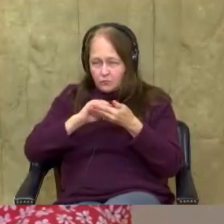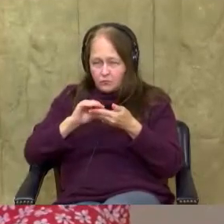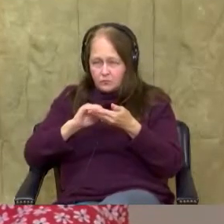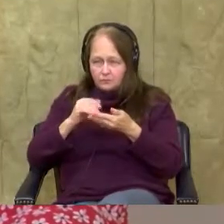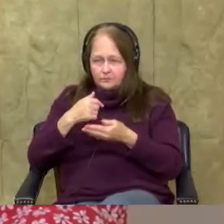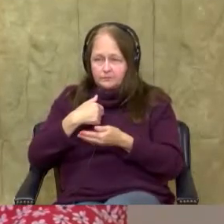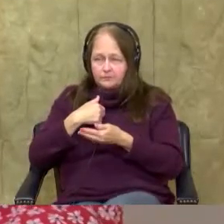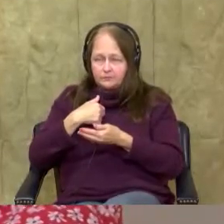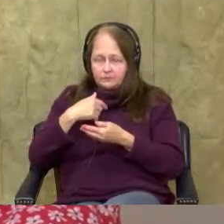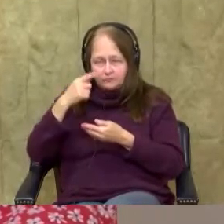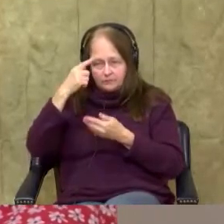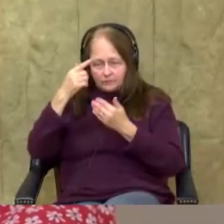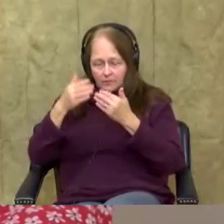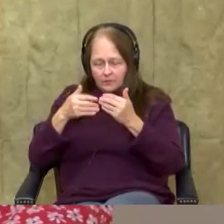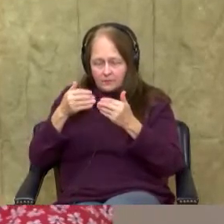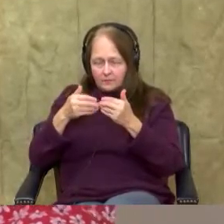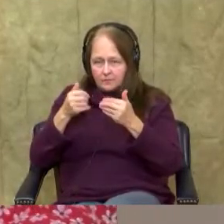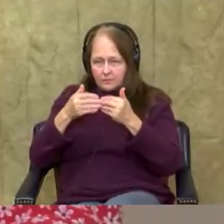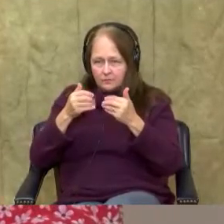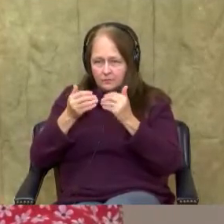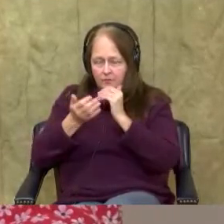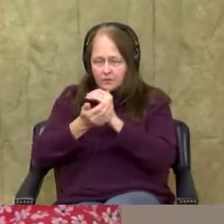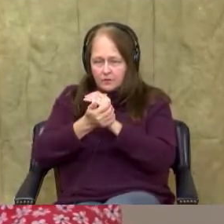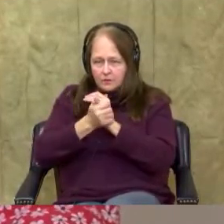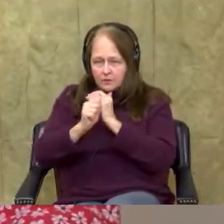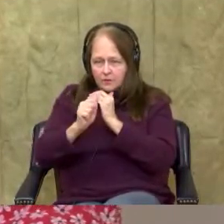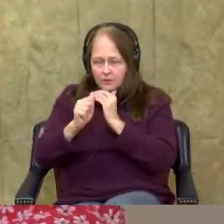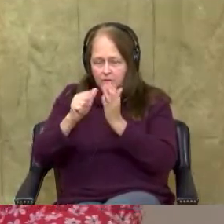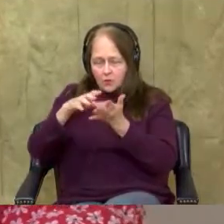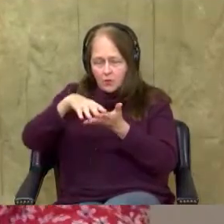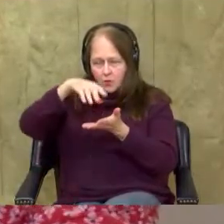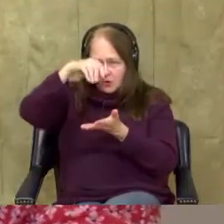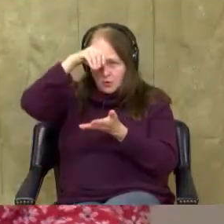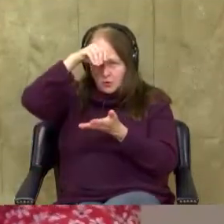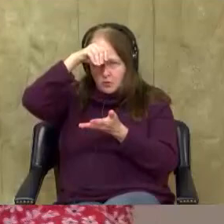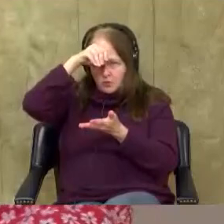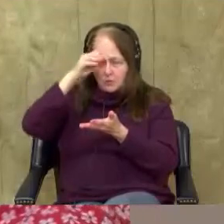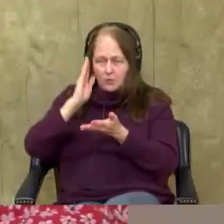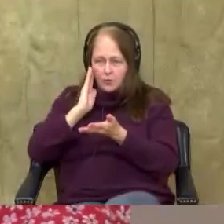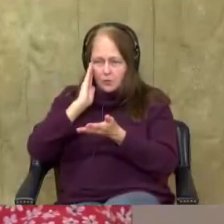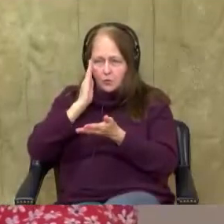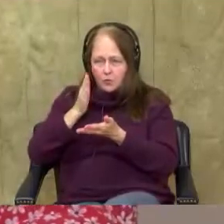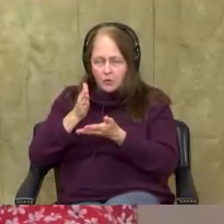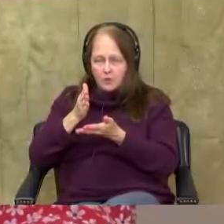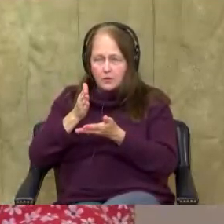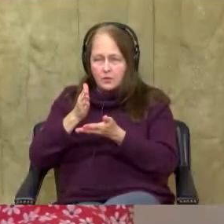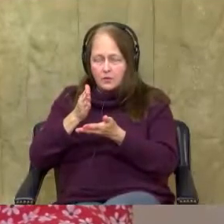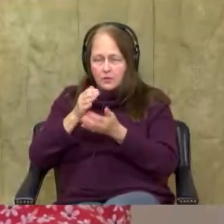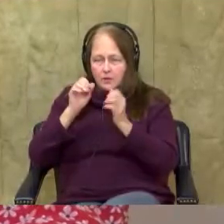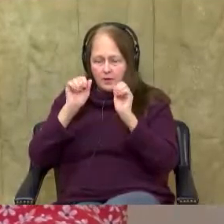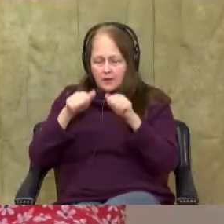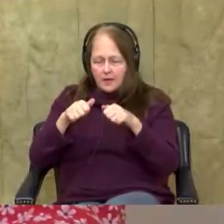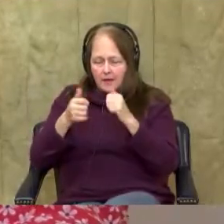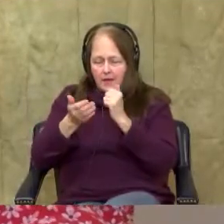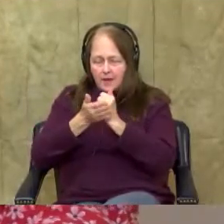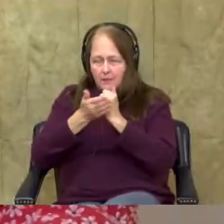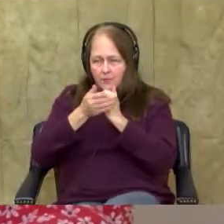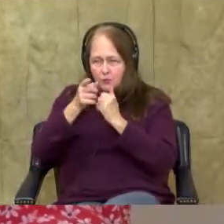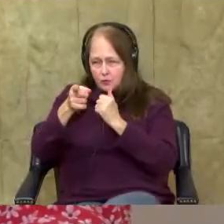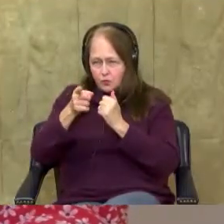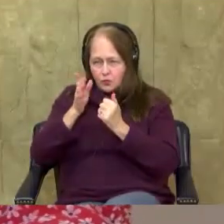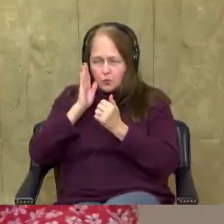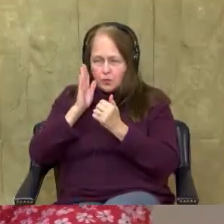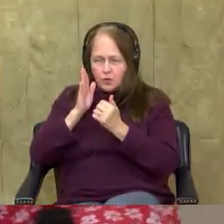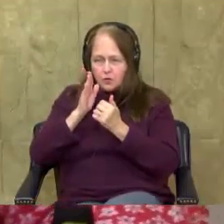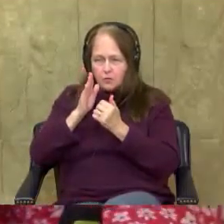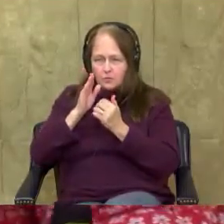it's going to be easy. But the skills that we just learned will and can help you when you come